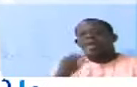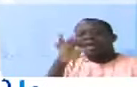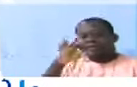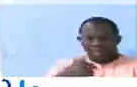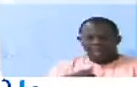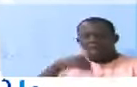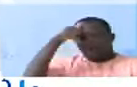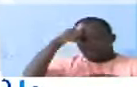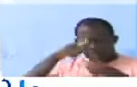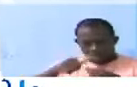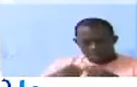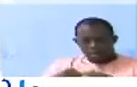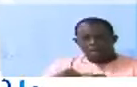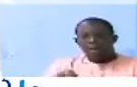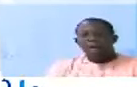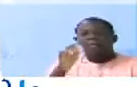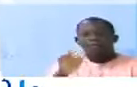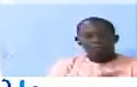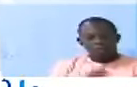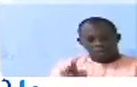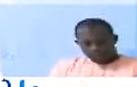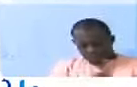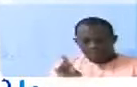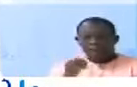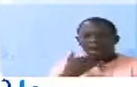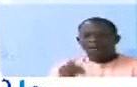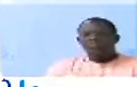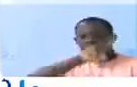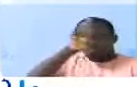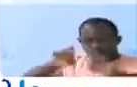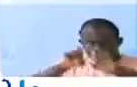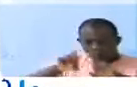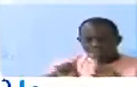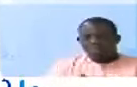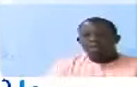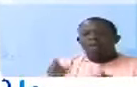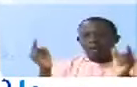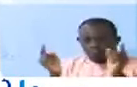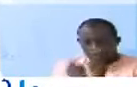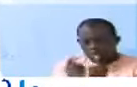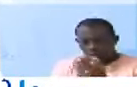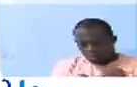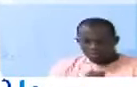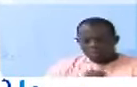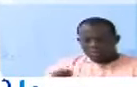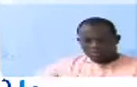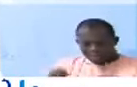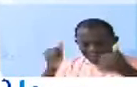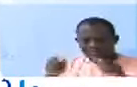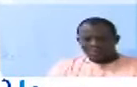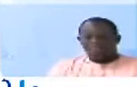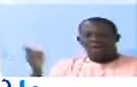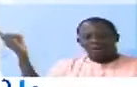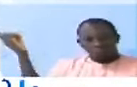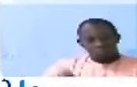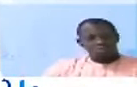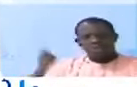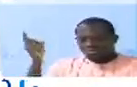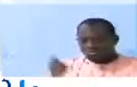remember properly, in fact, before they ask anybody, they came amongst us and started beating us